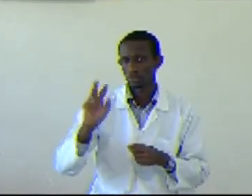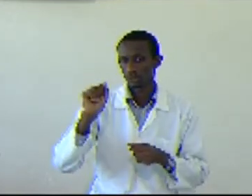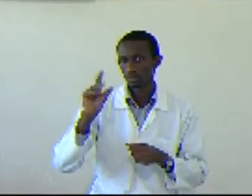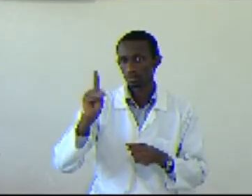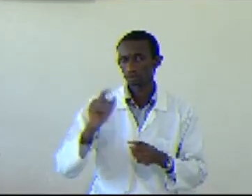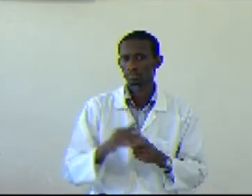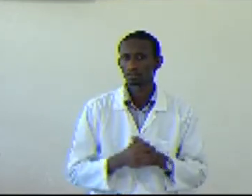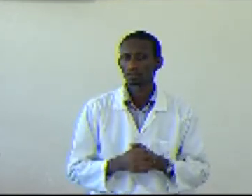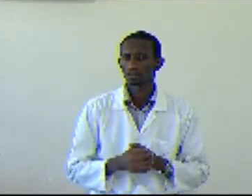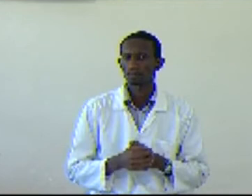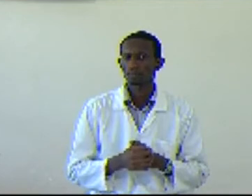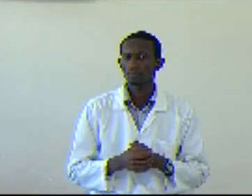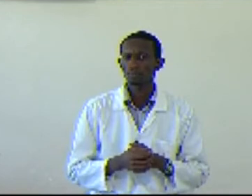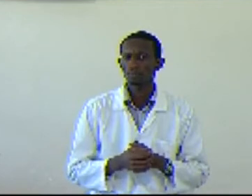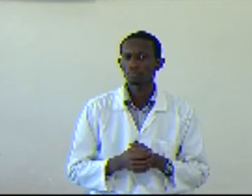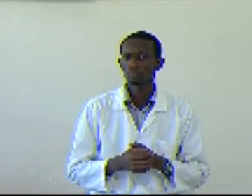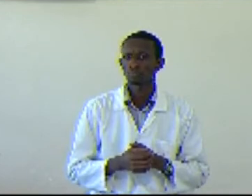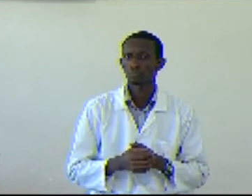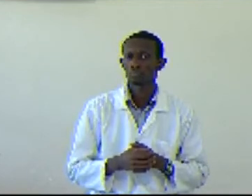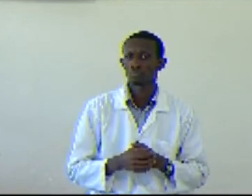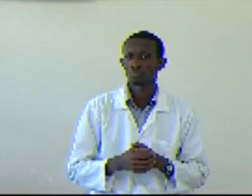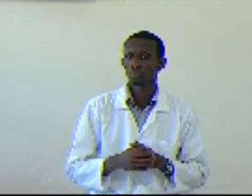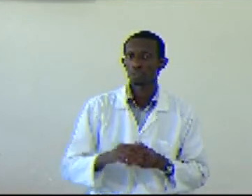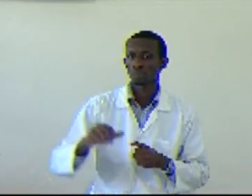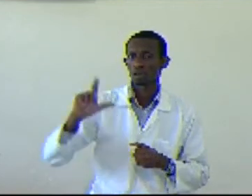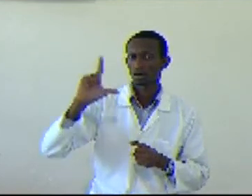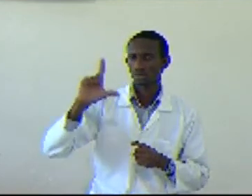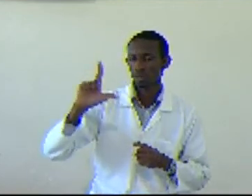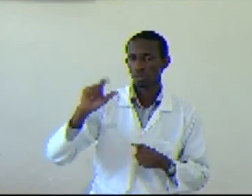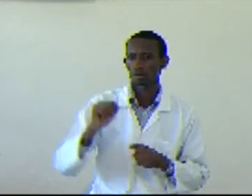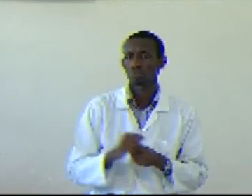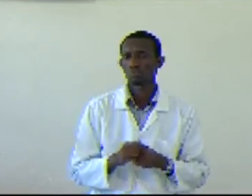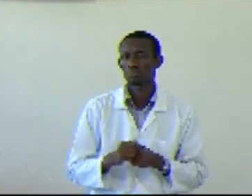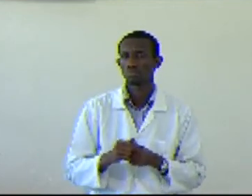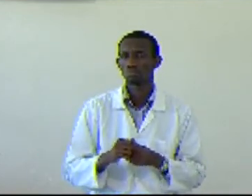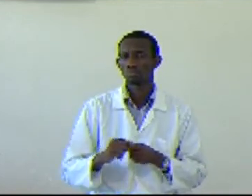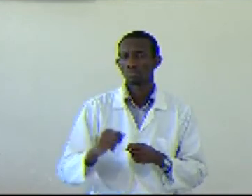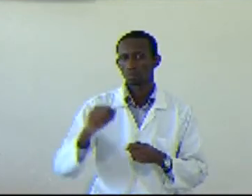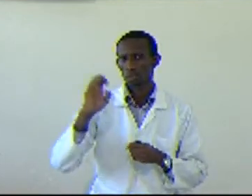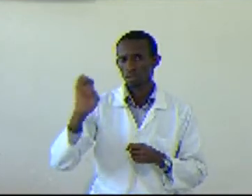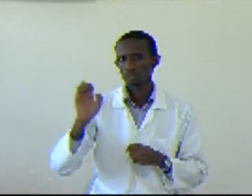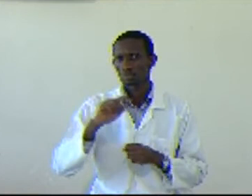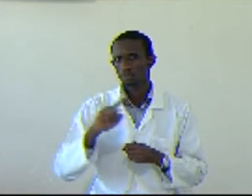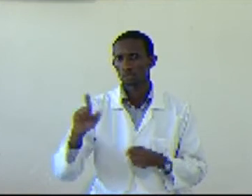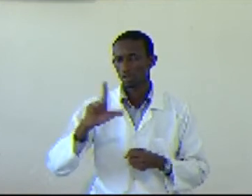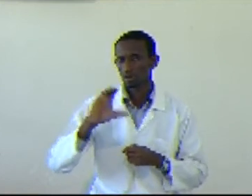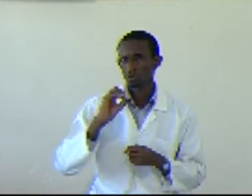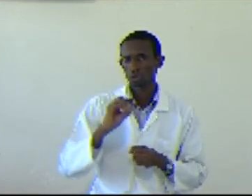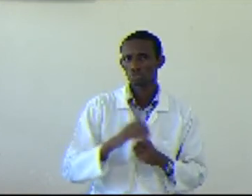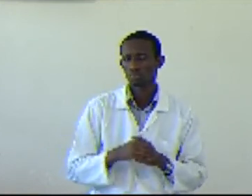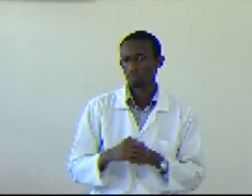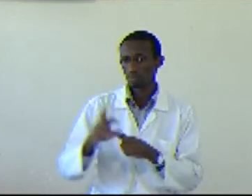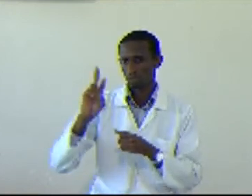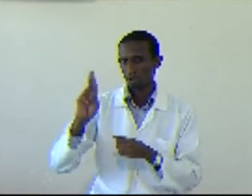L over L0, then times E, then over the resistance. So students, what we have